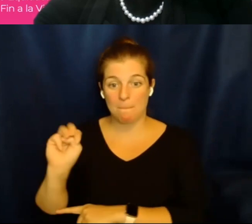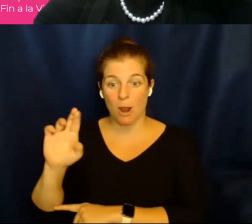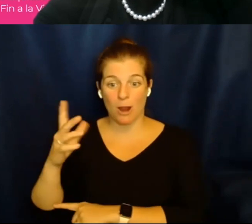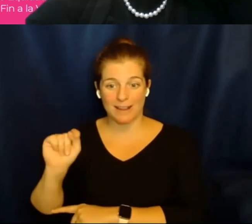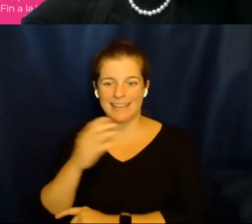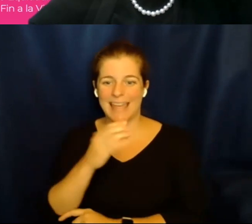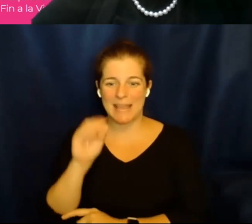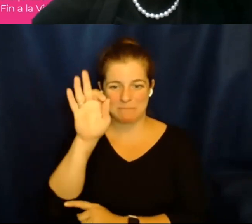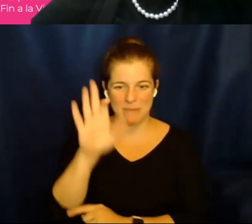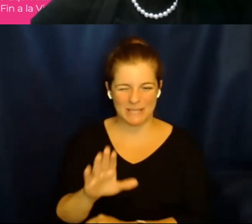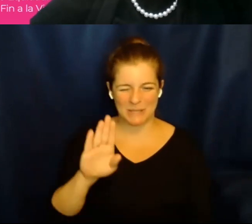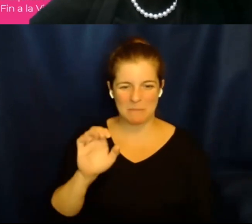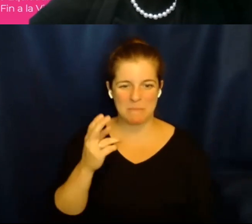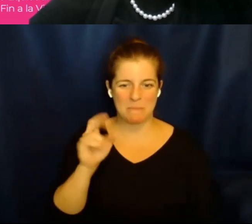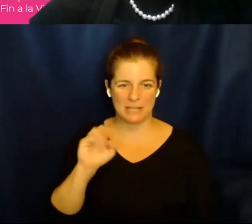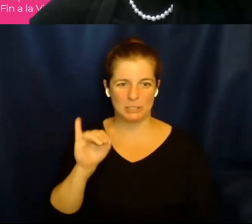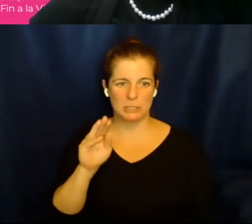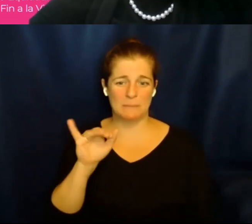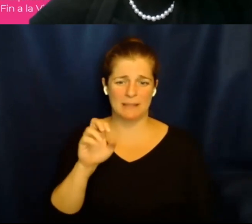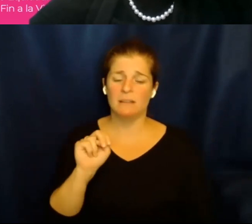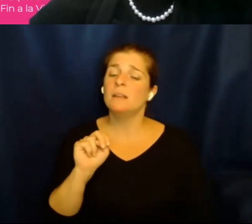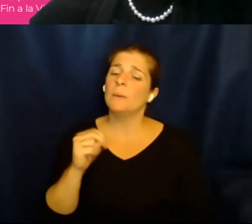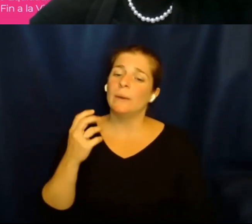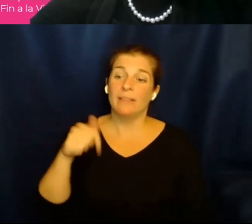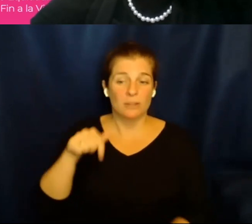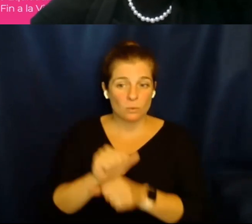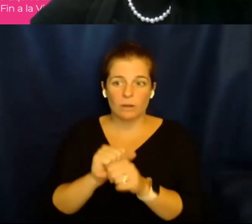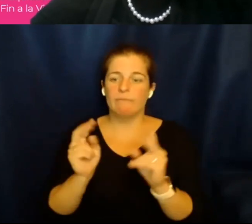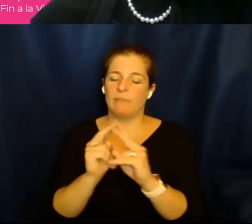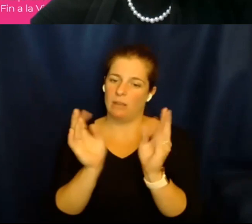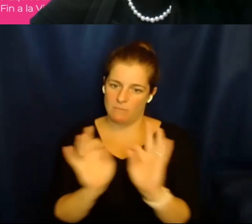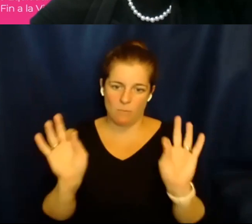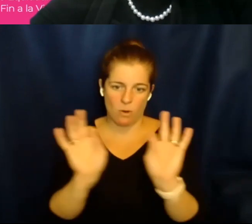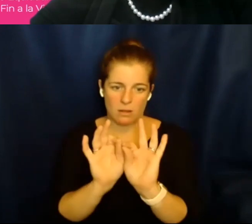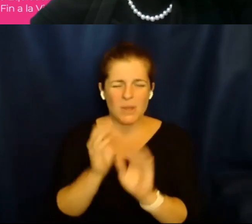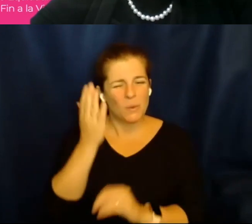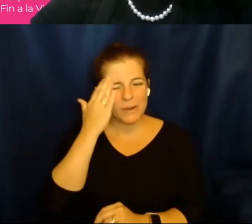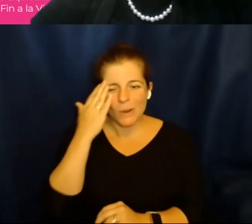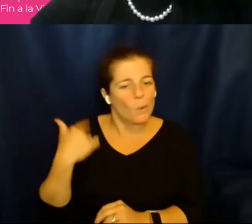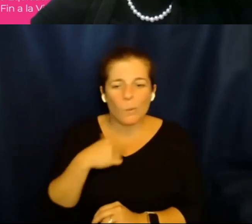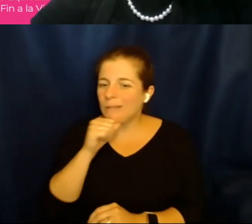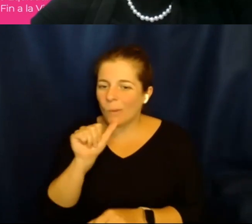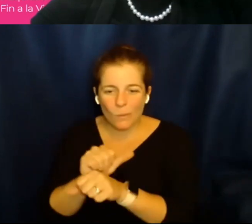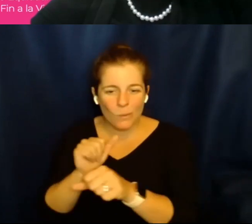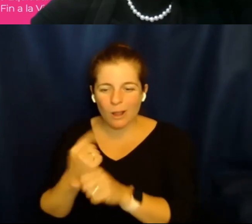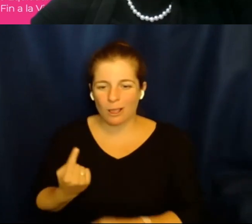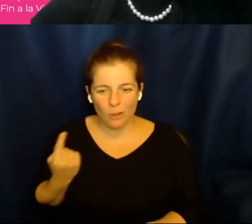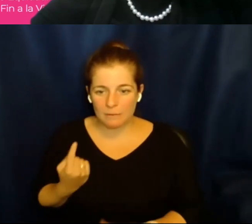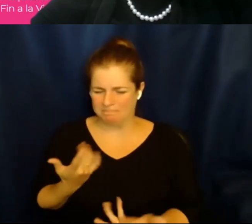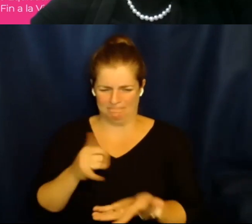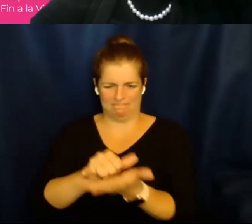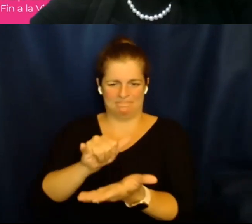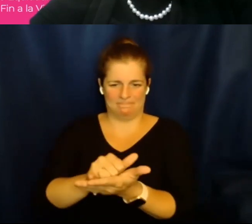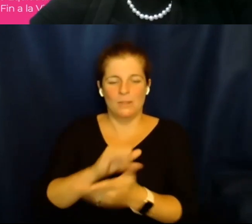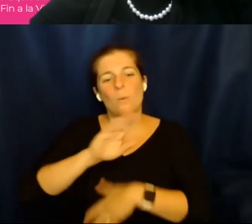Benjamin. This work is so important. We all know that we don't work alone. We can't work alone. We all need each other,